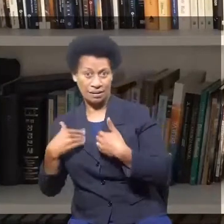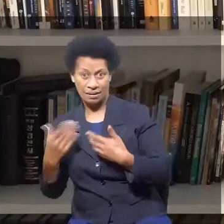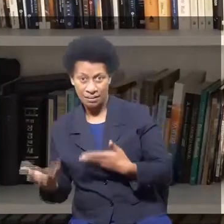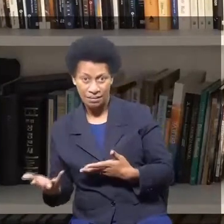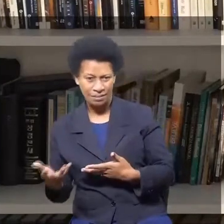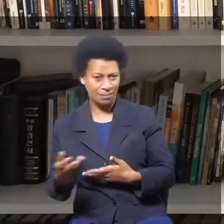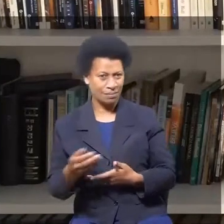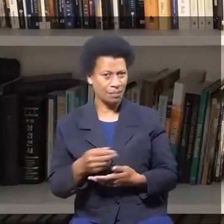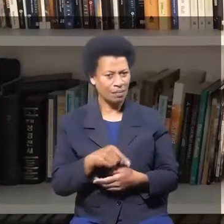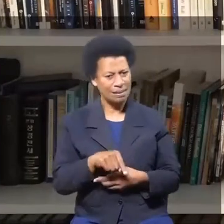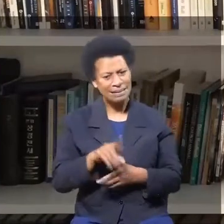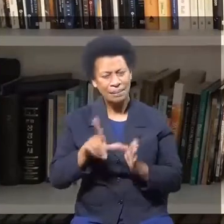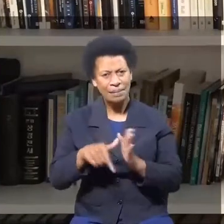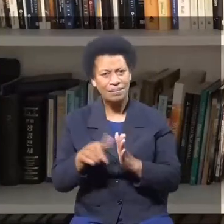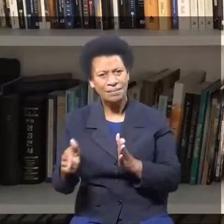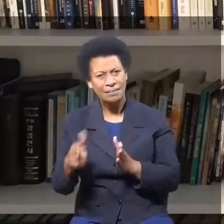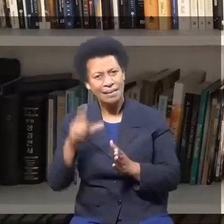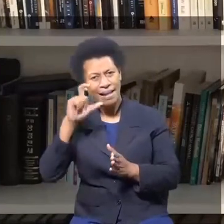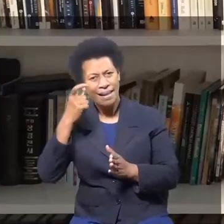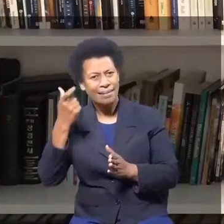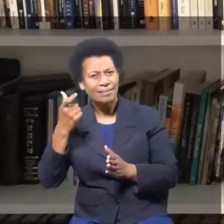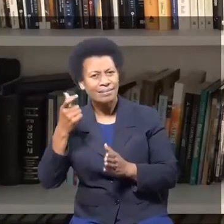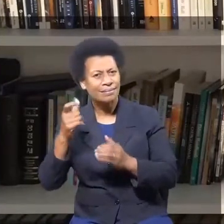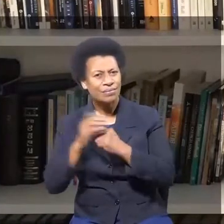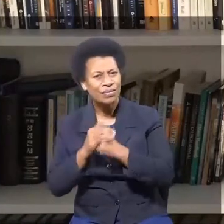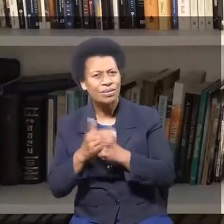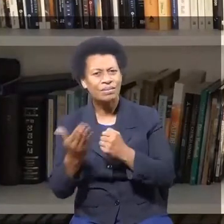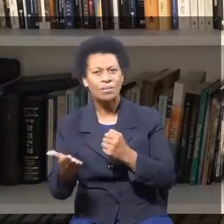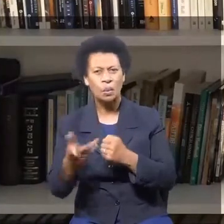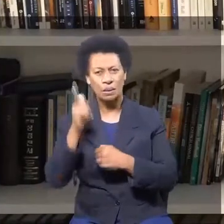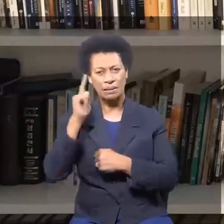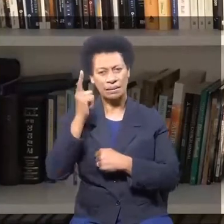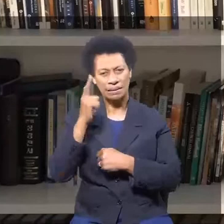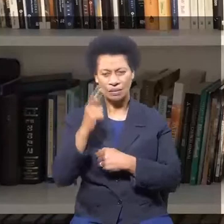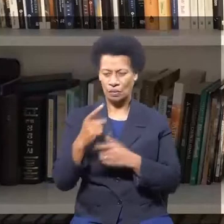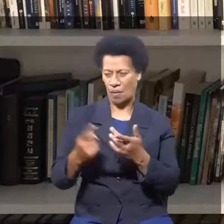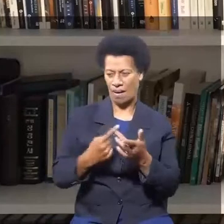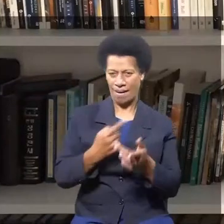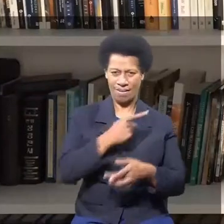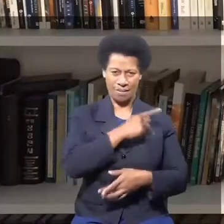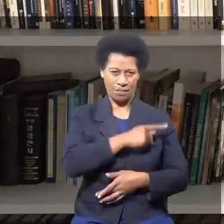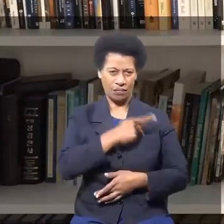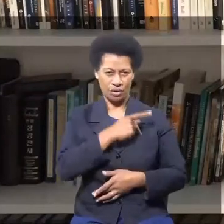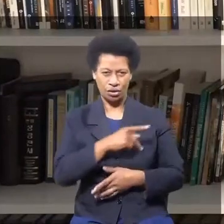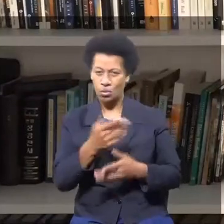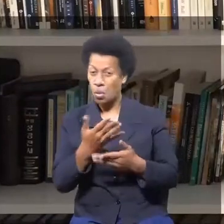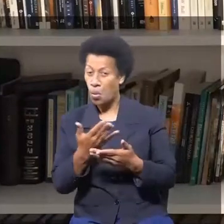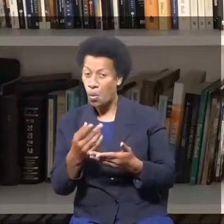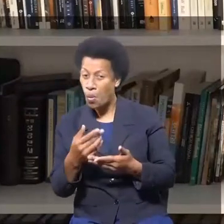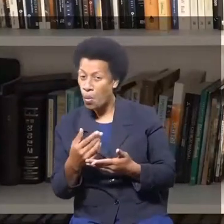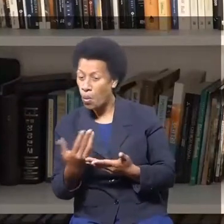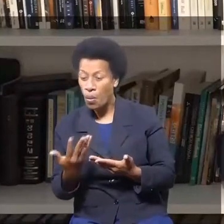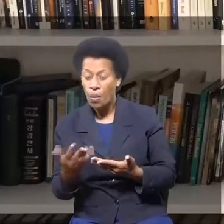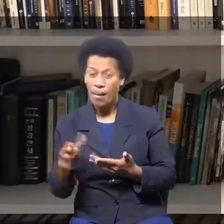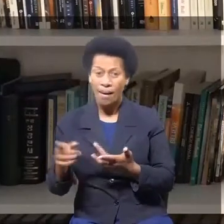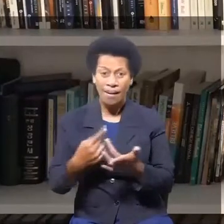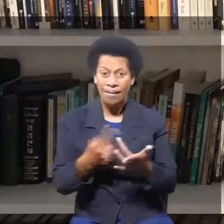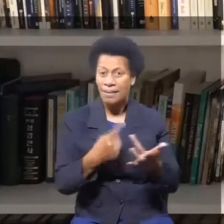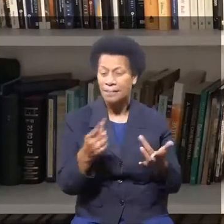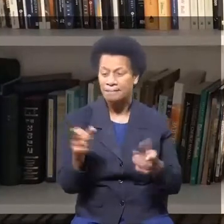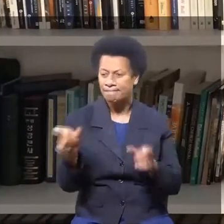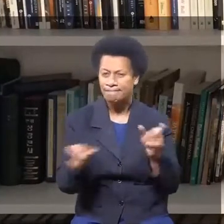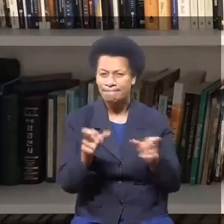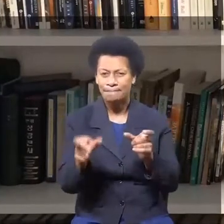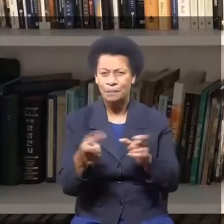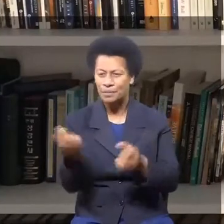your classmates, maybe teachers, maybe some young professionals or scientists, and they